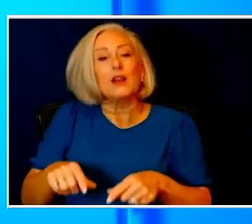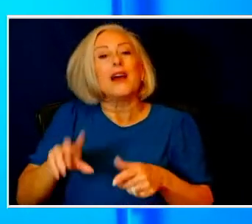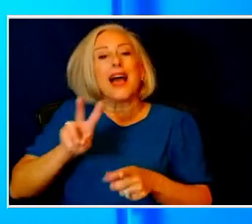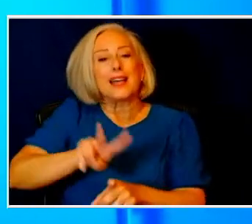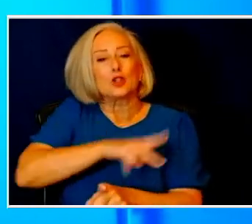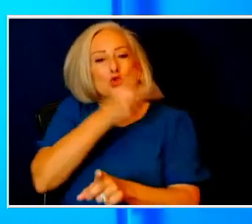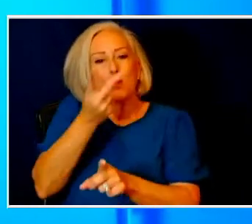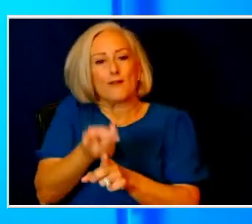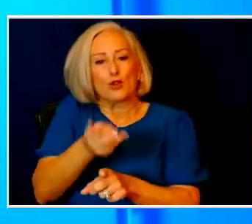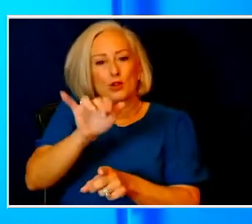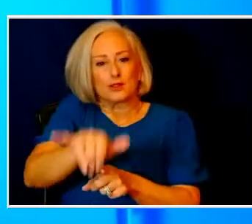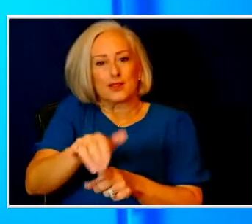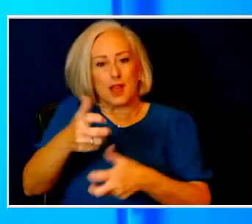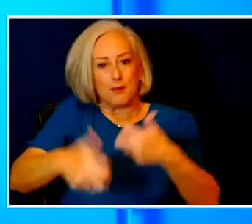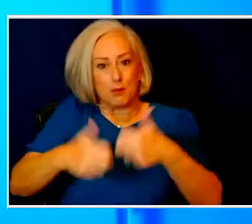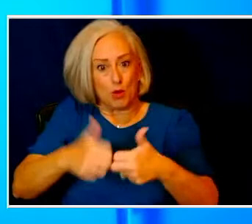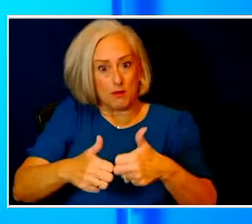lose